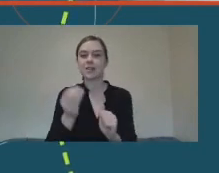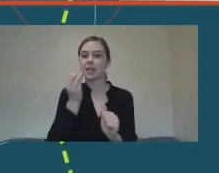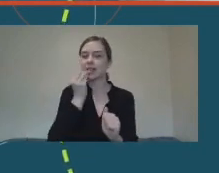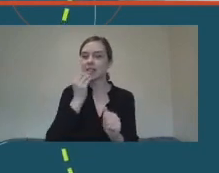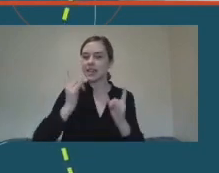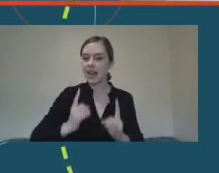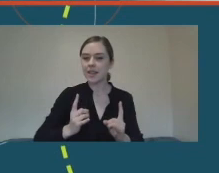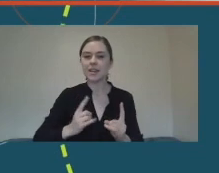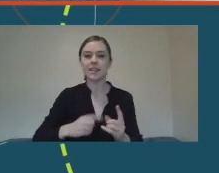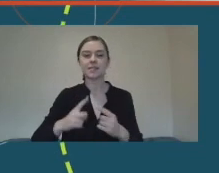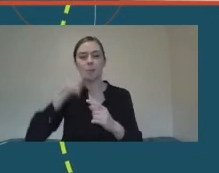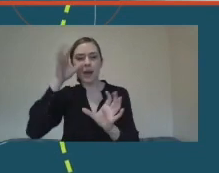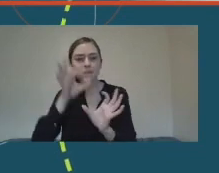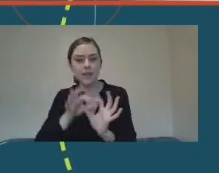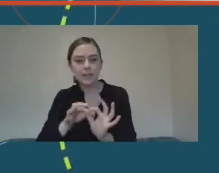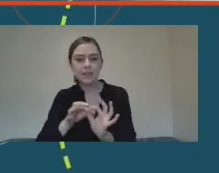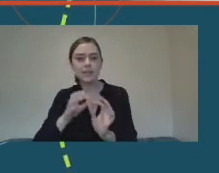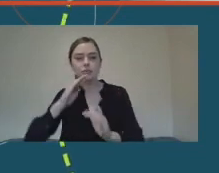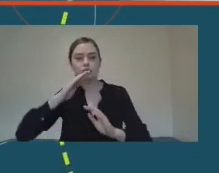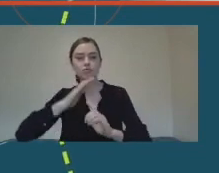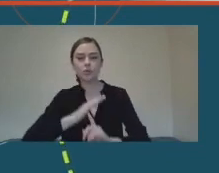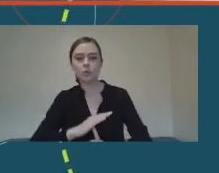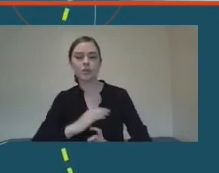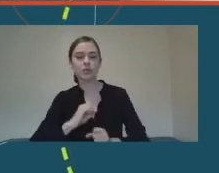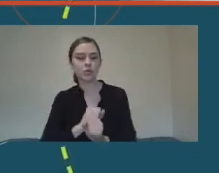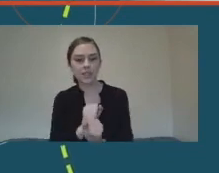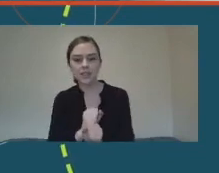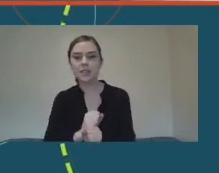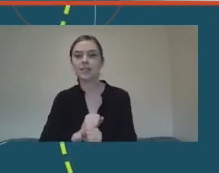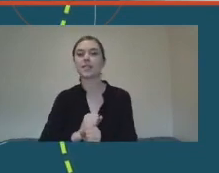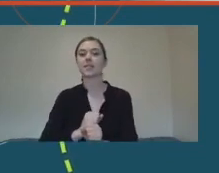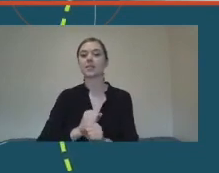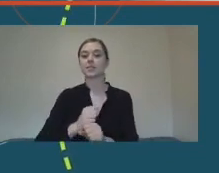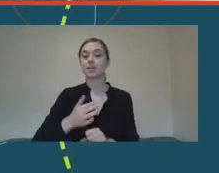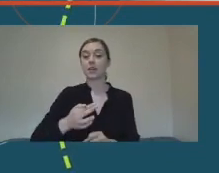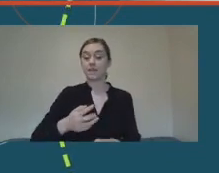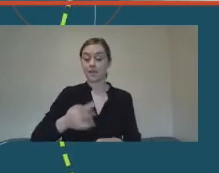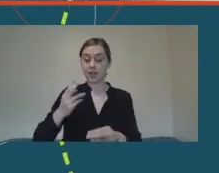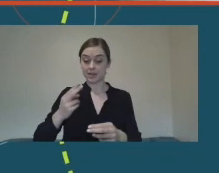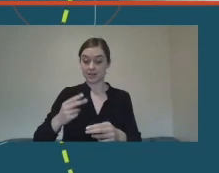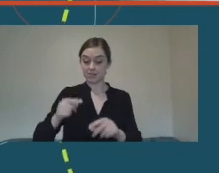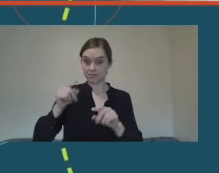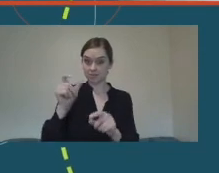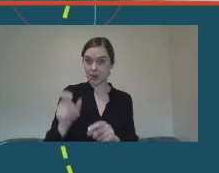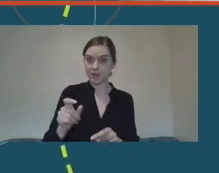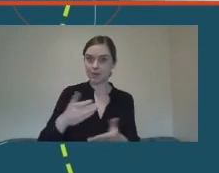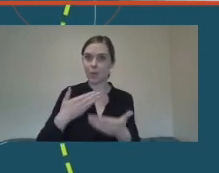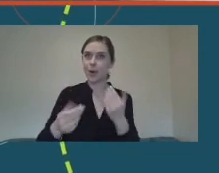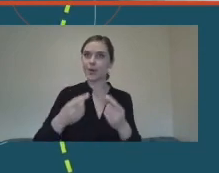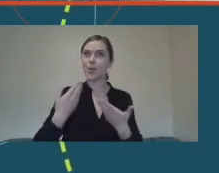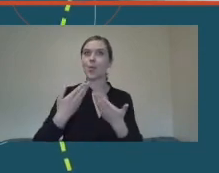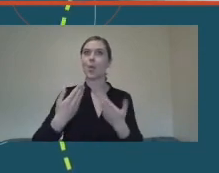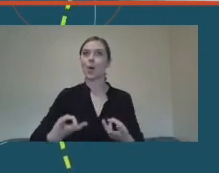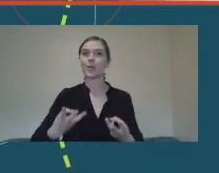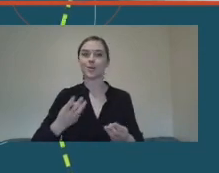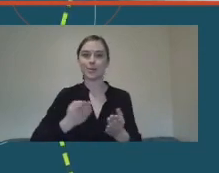mindfulness, prevent health issues through good personal self-care skills, find one purpose in life through the spirit-based dimension, and